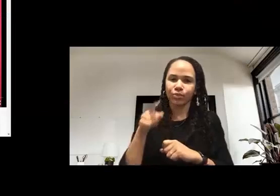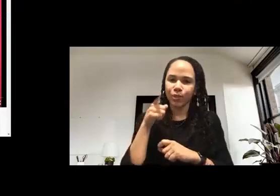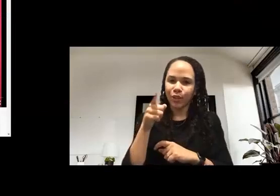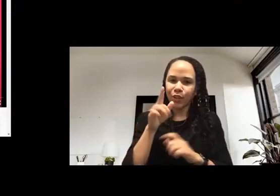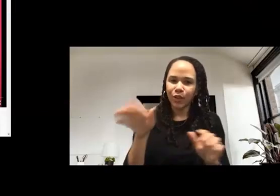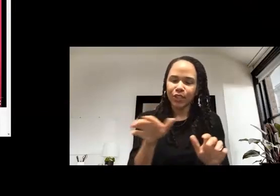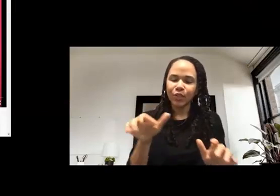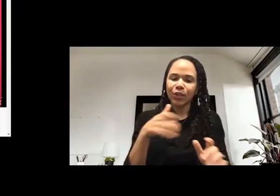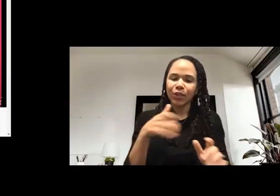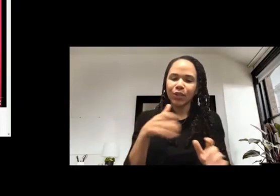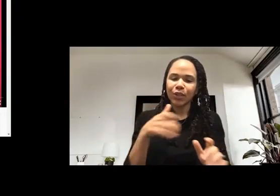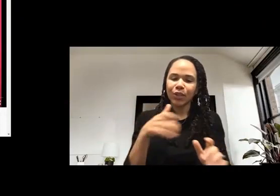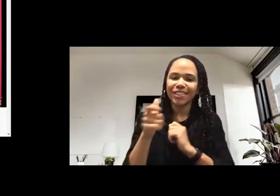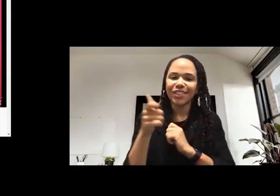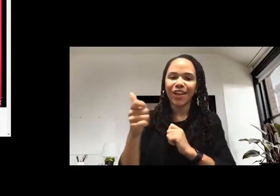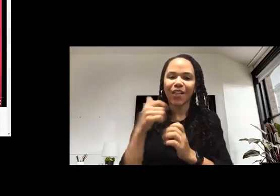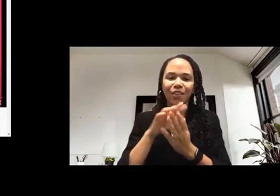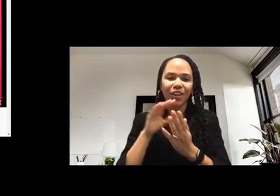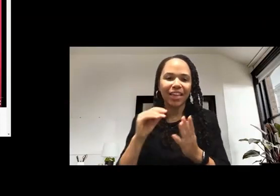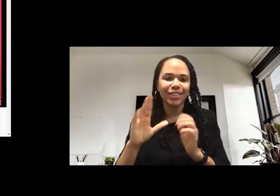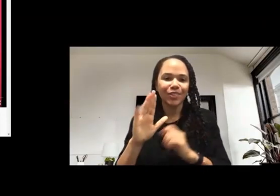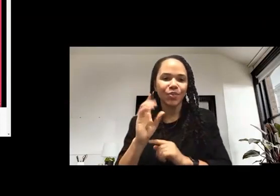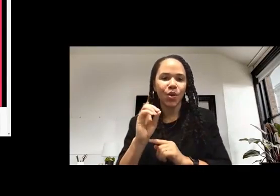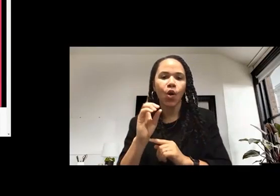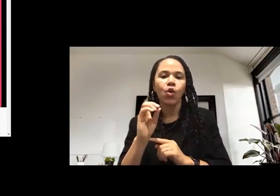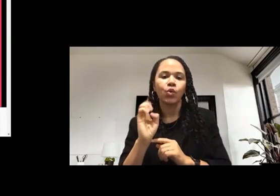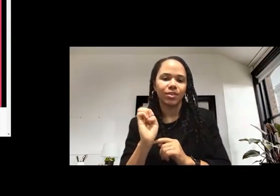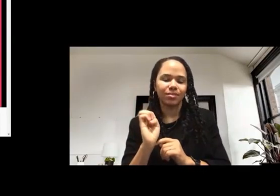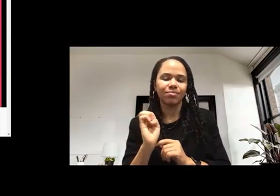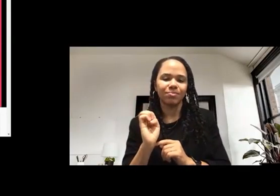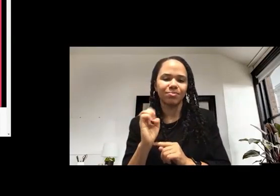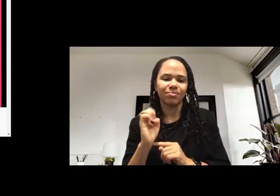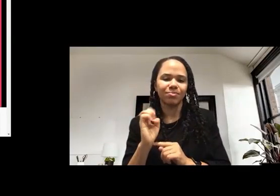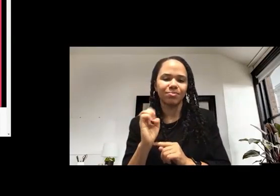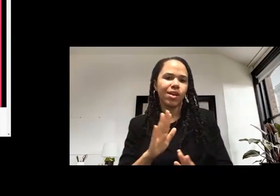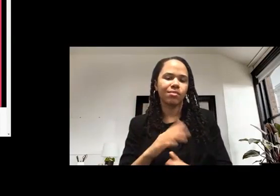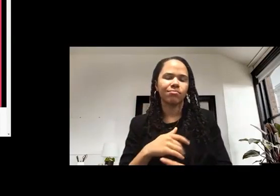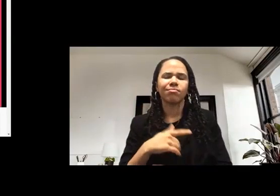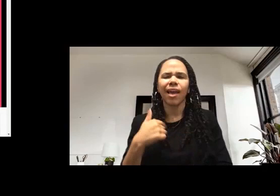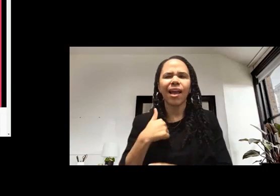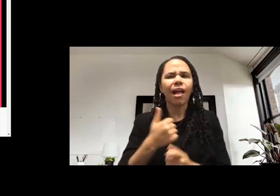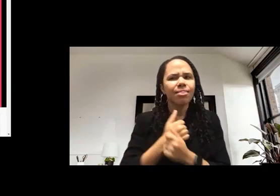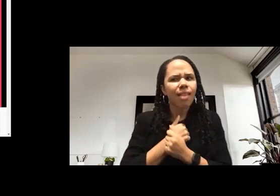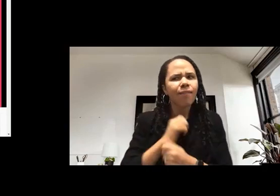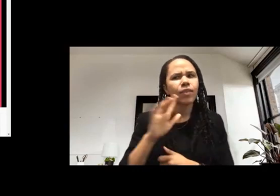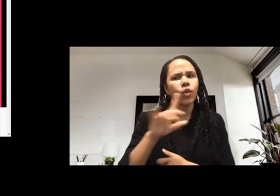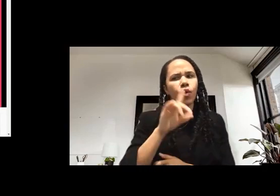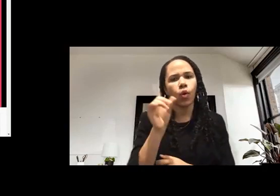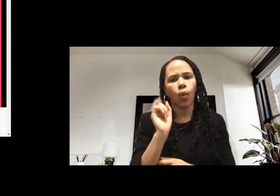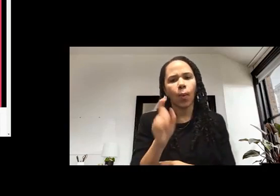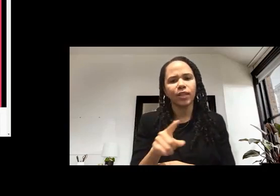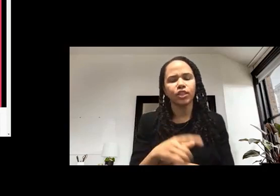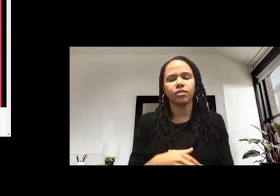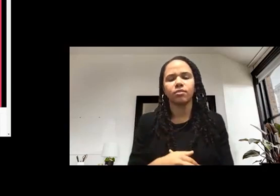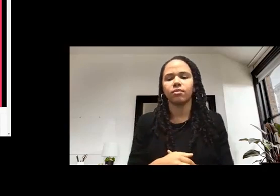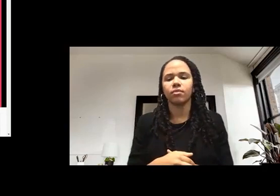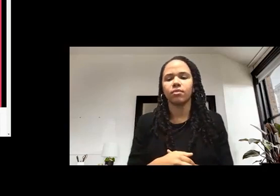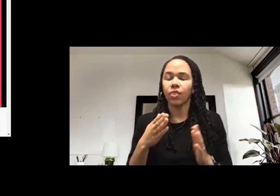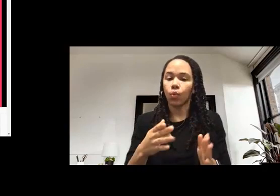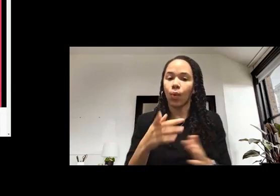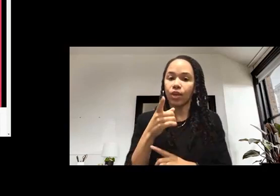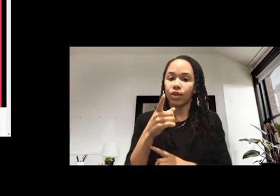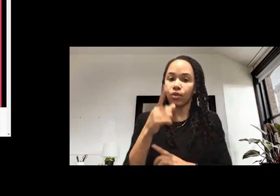like really important work, and it's great that you're doing that. I also really love your question, because I love the way that you